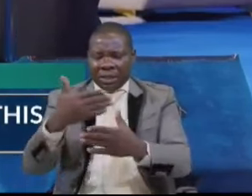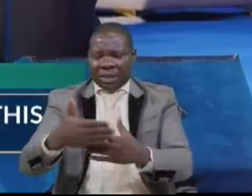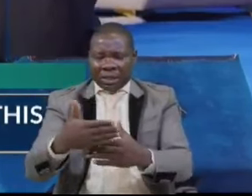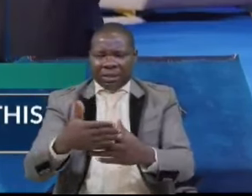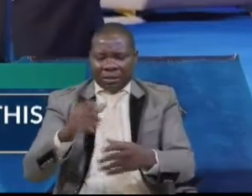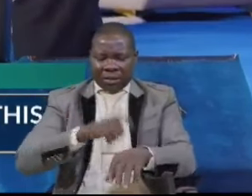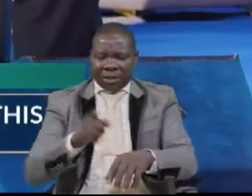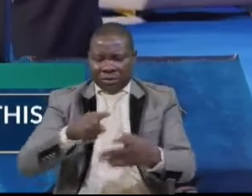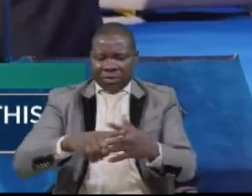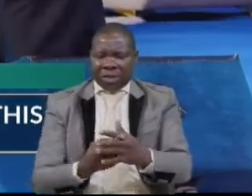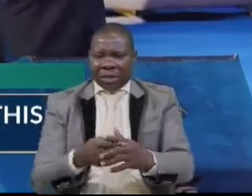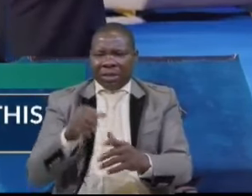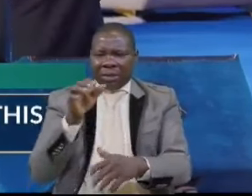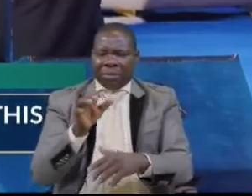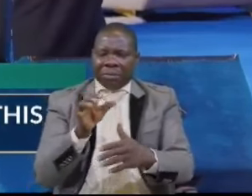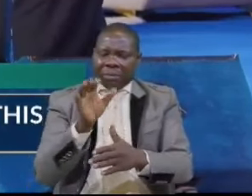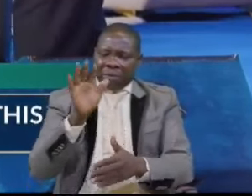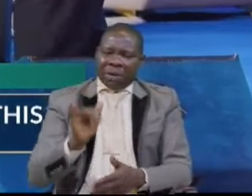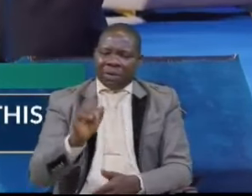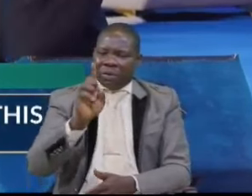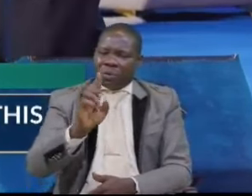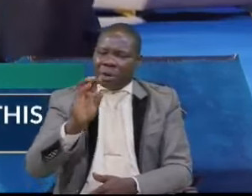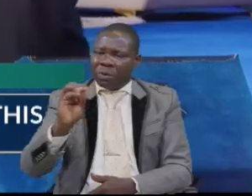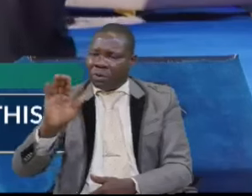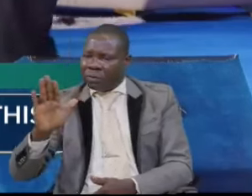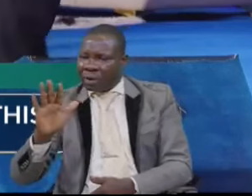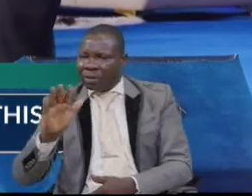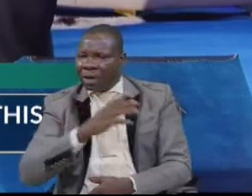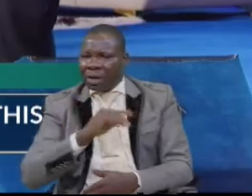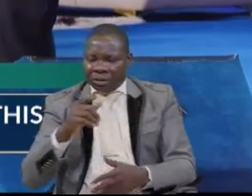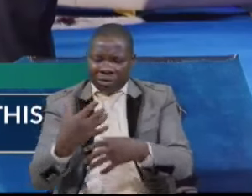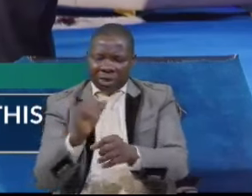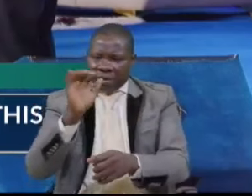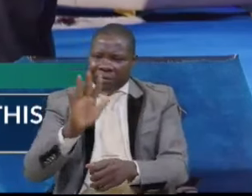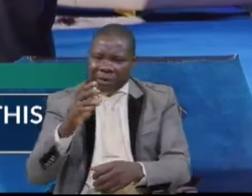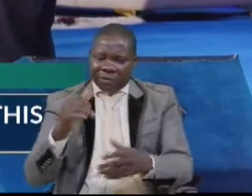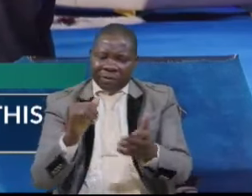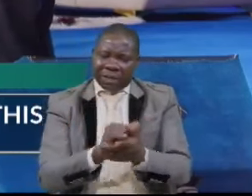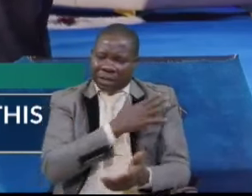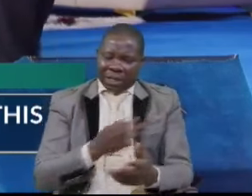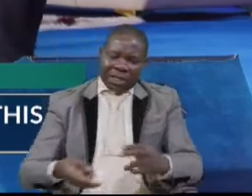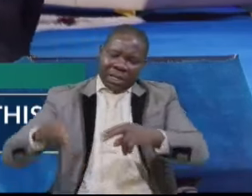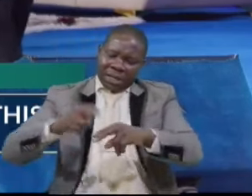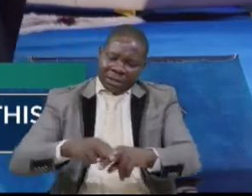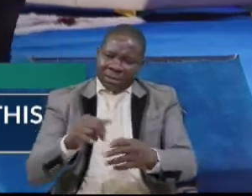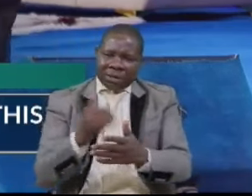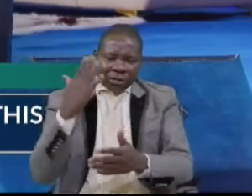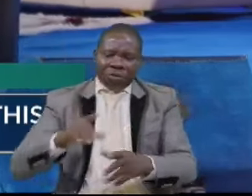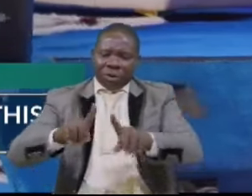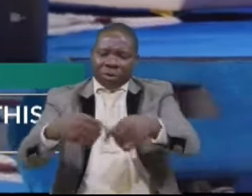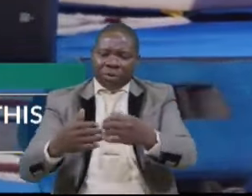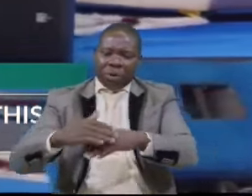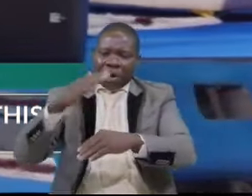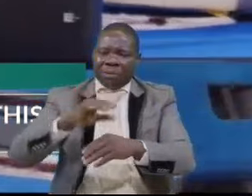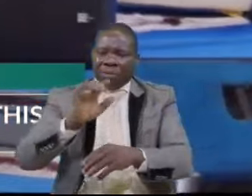105, and you take 5% of that and increase, it will go beyond 110. It's compound interest,